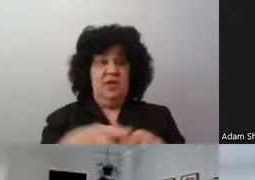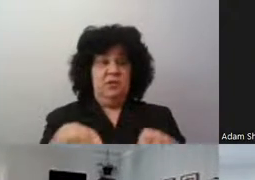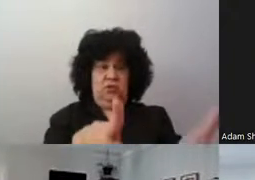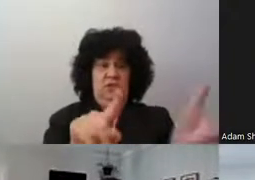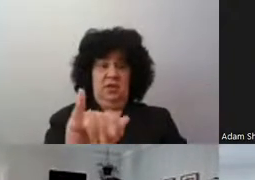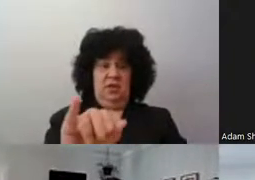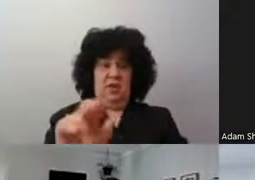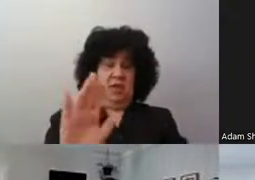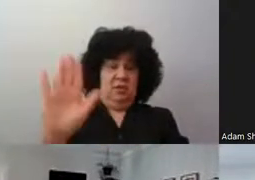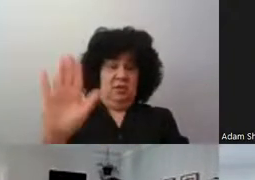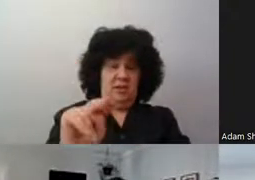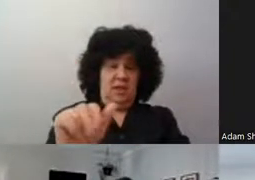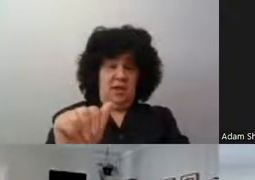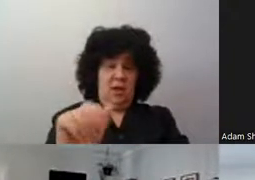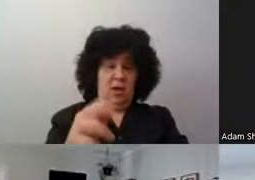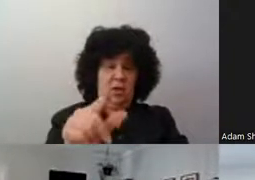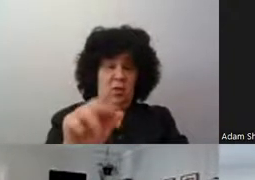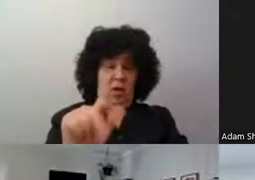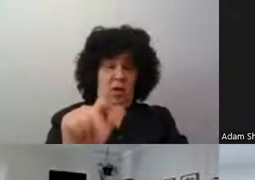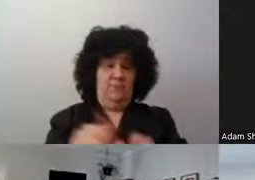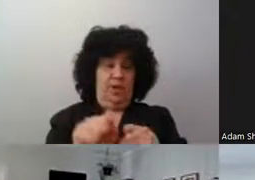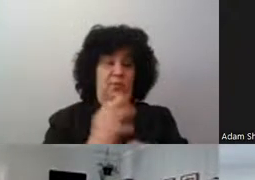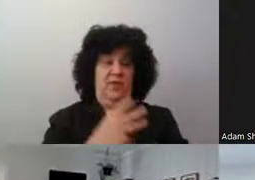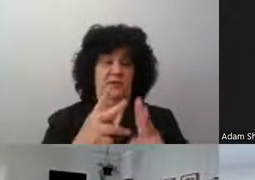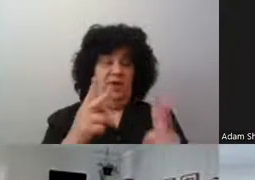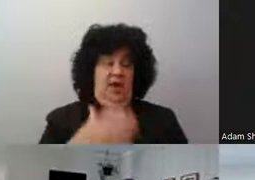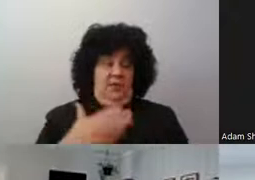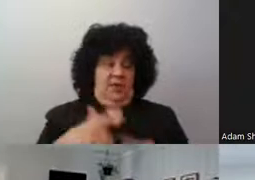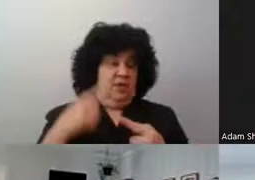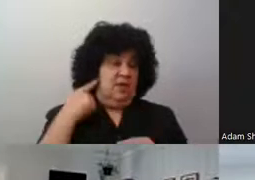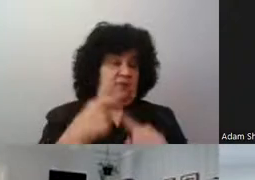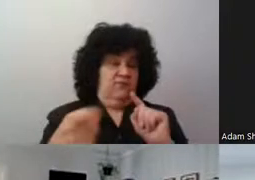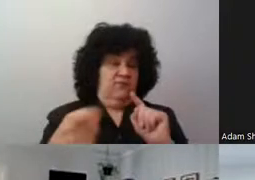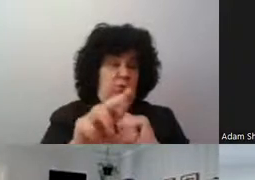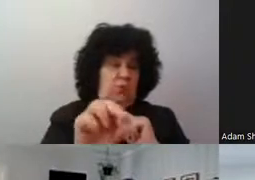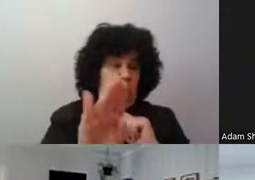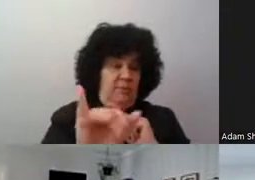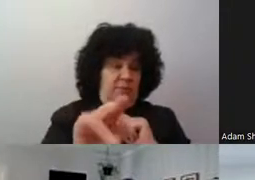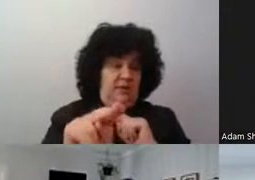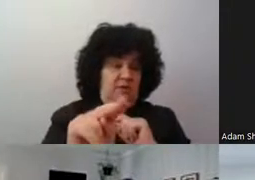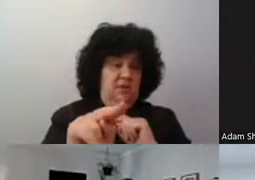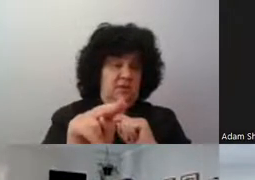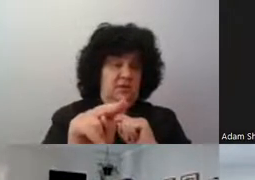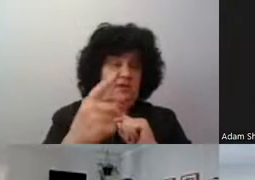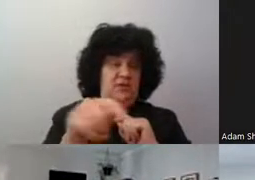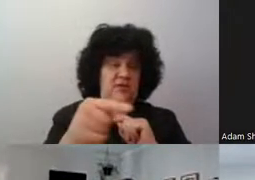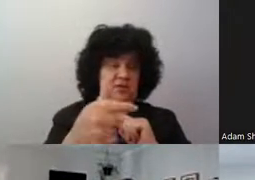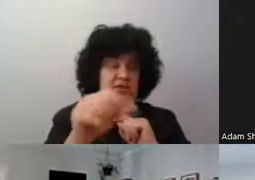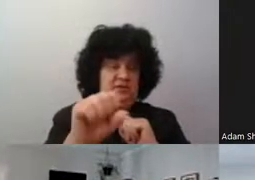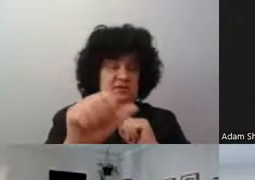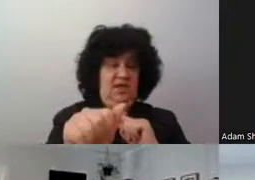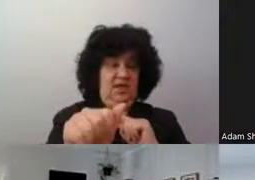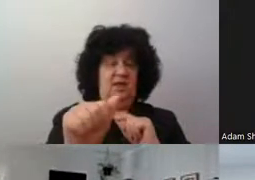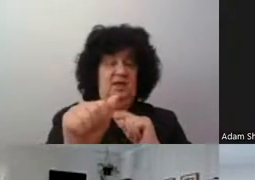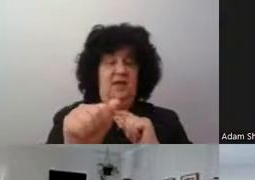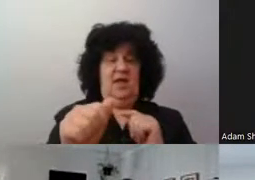just last month, we were very honored to hear from GSA Administrator Robin Carnahan, who reminded us that October marked